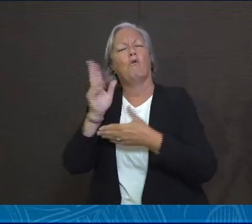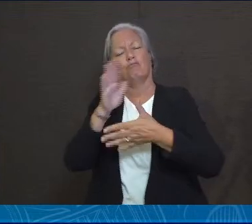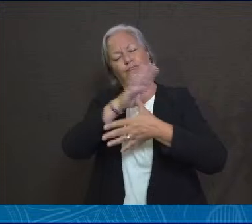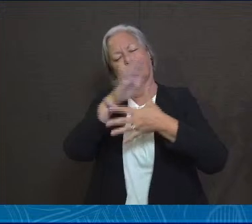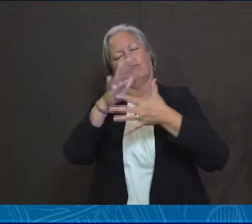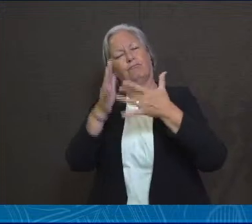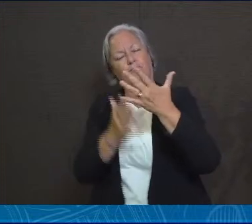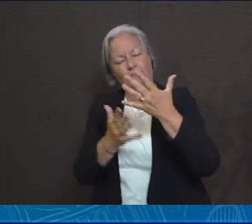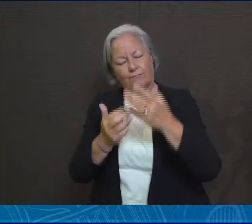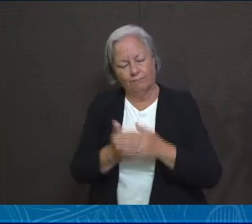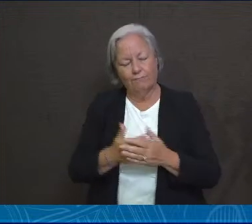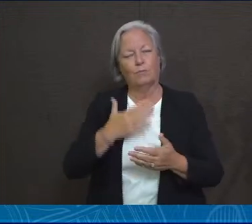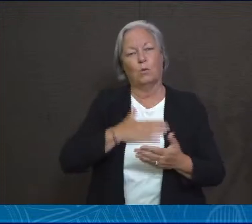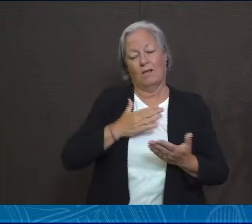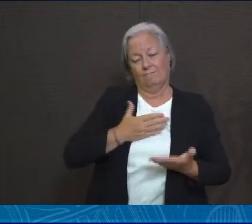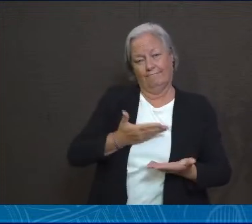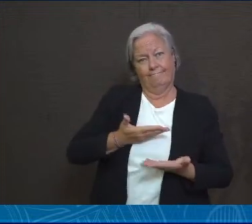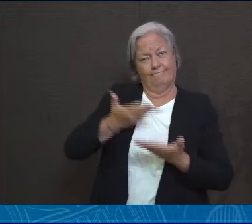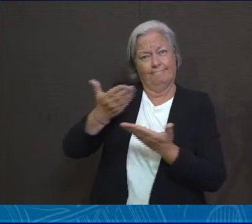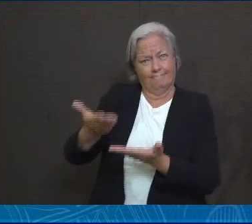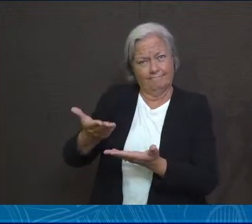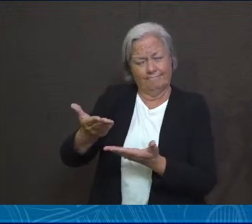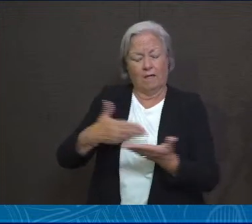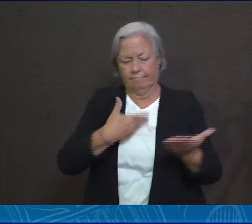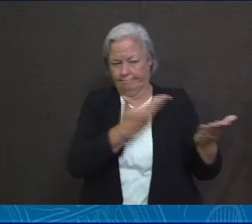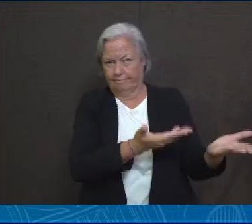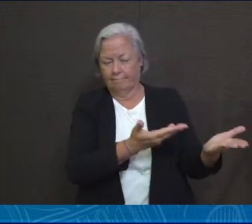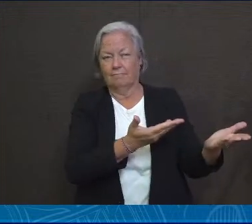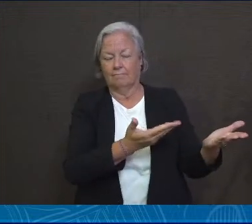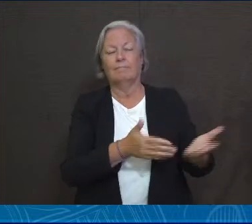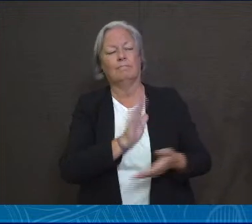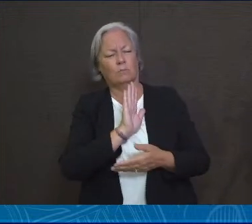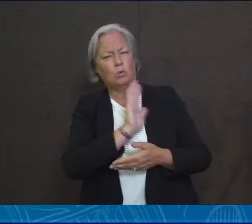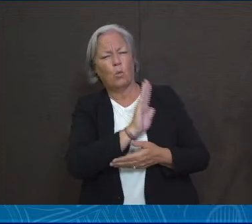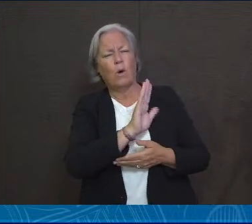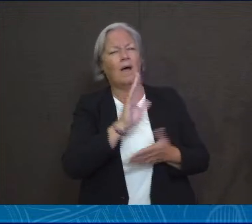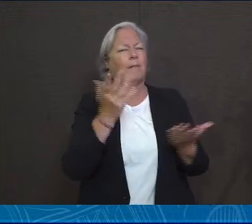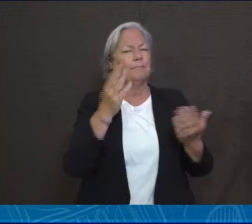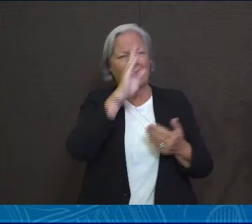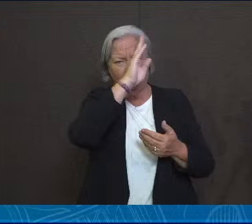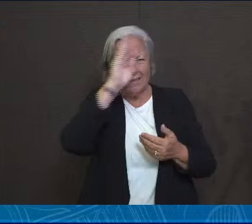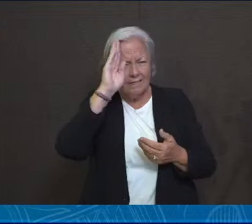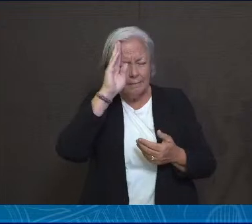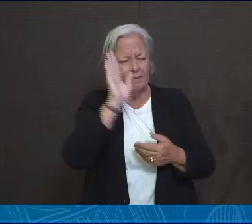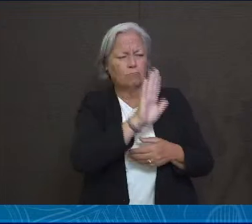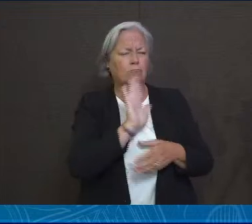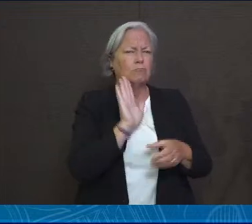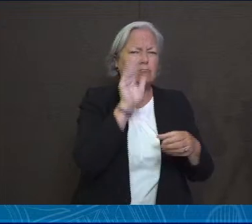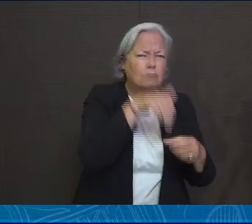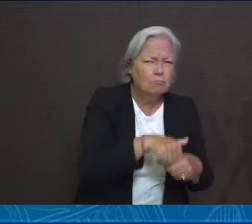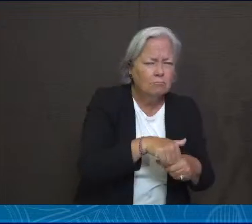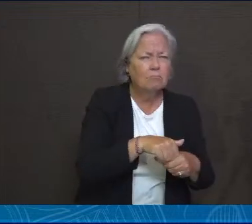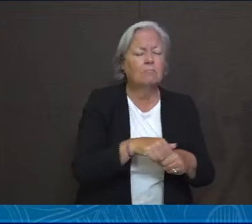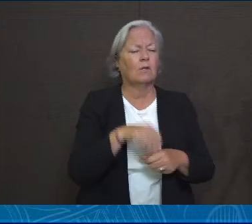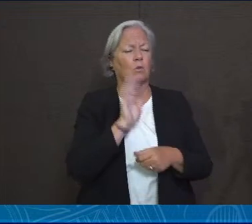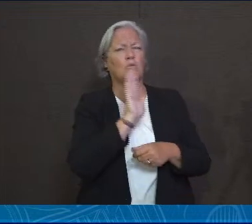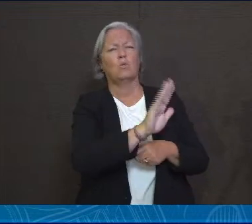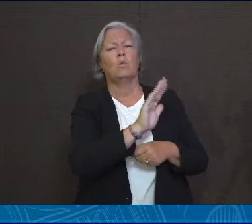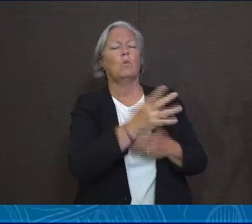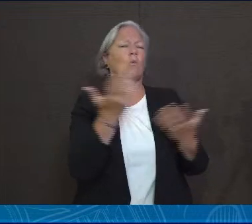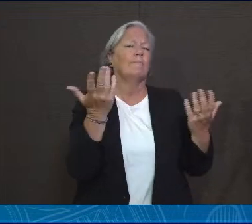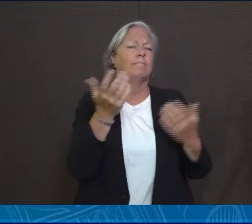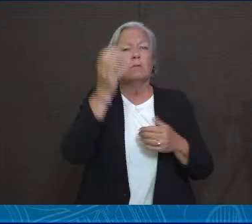to Professor Nishikawa. Given your current academic role and extensive government